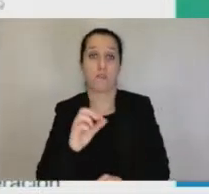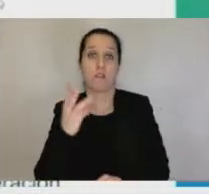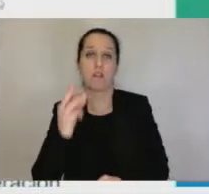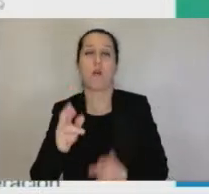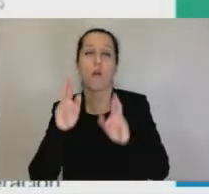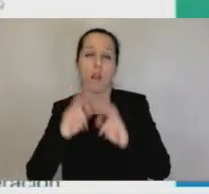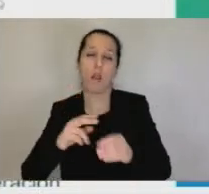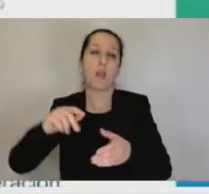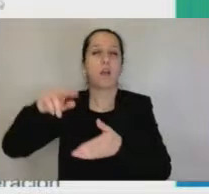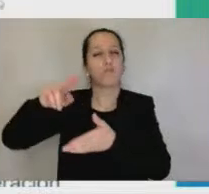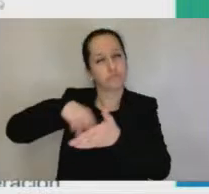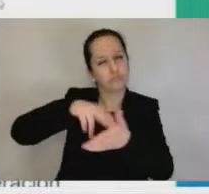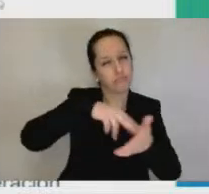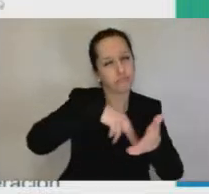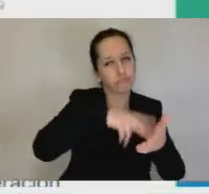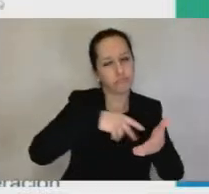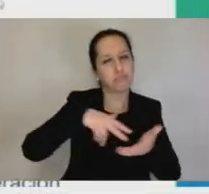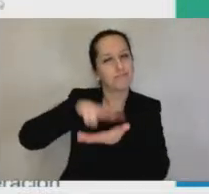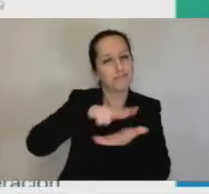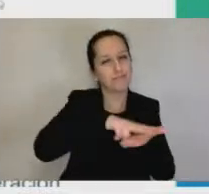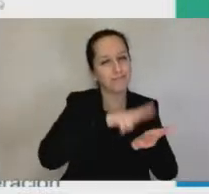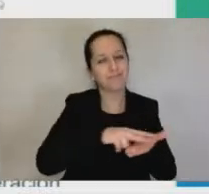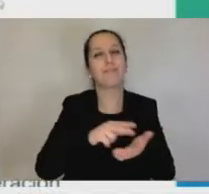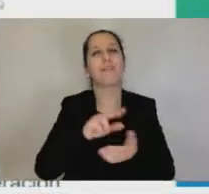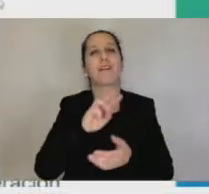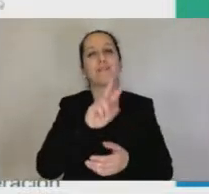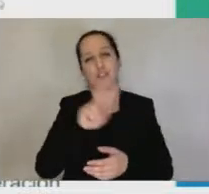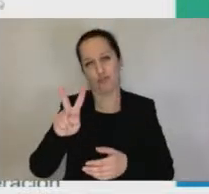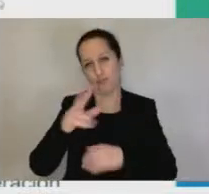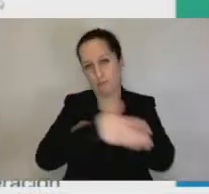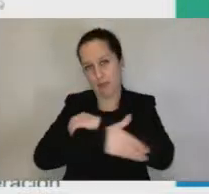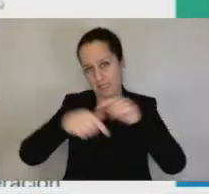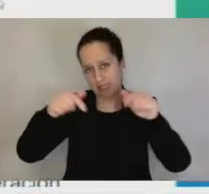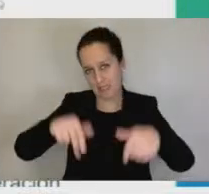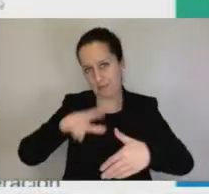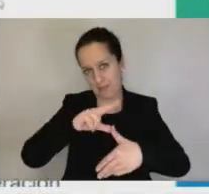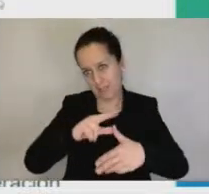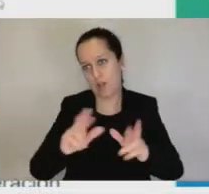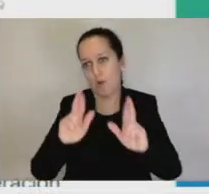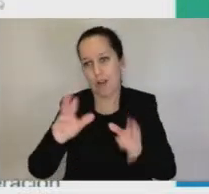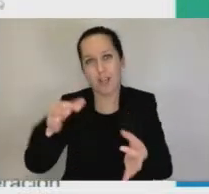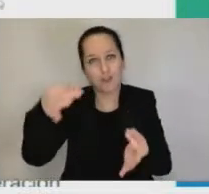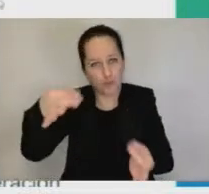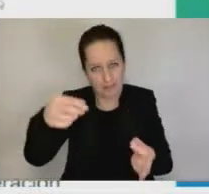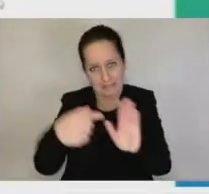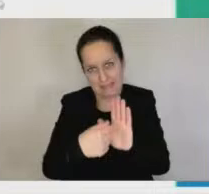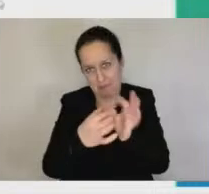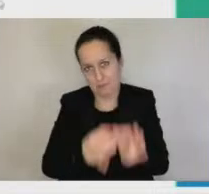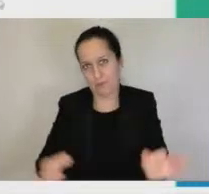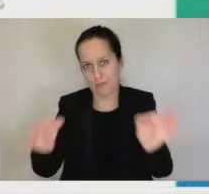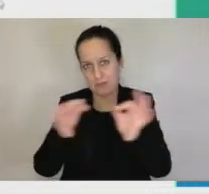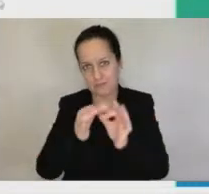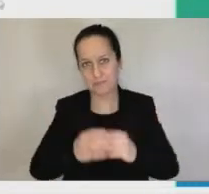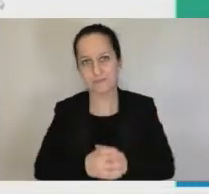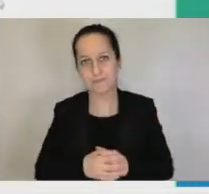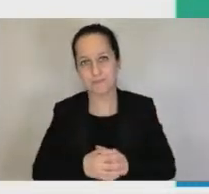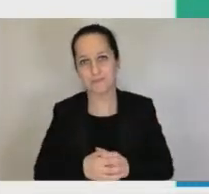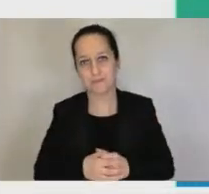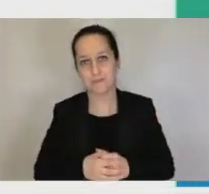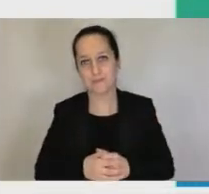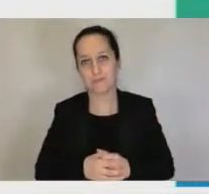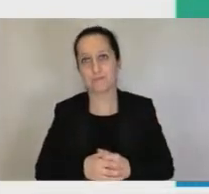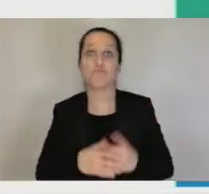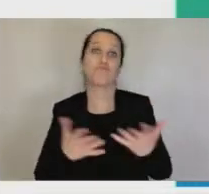by year-end we will have 22 countries as part of this very important instrument. We also wish to